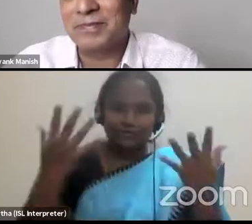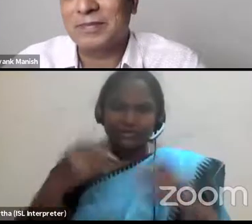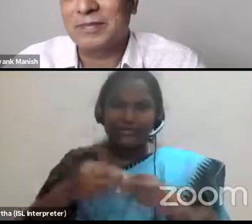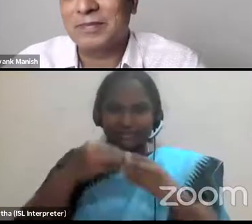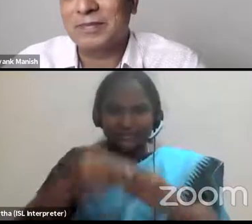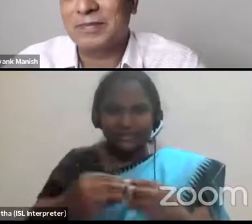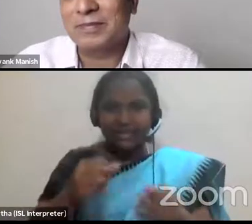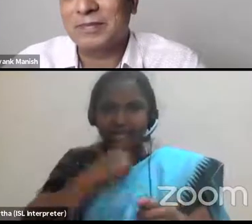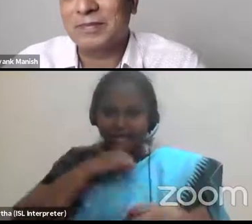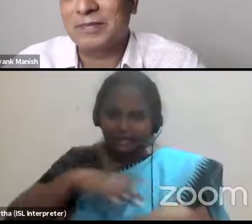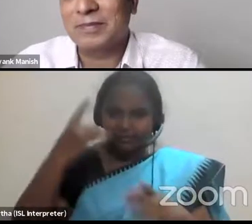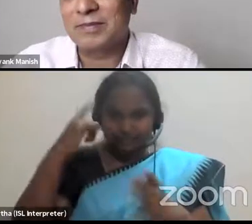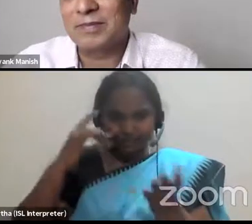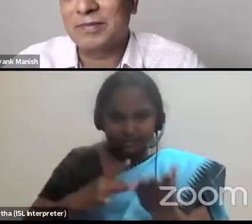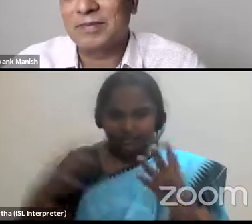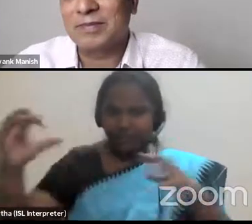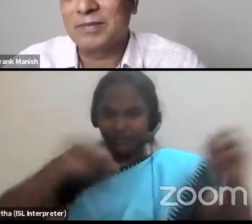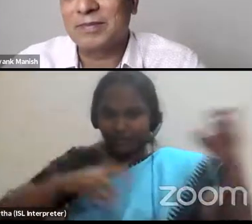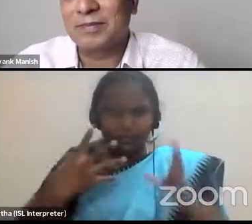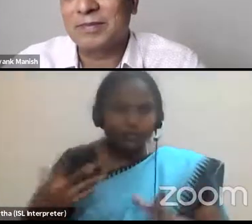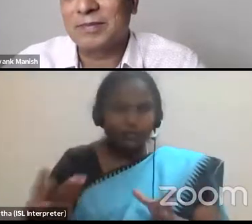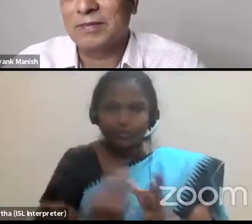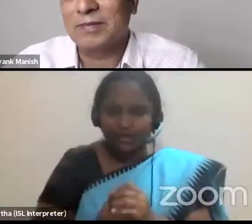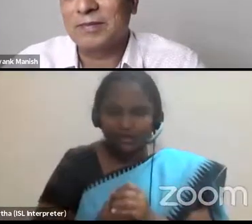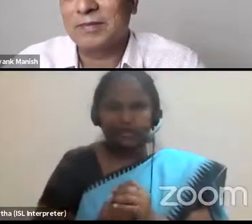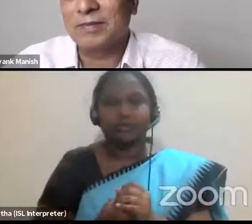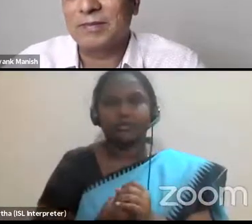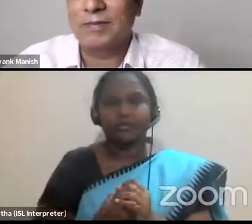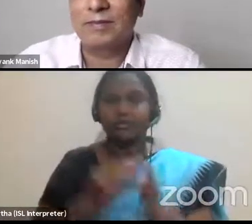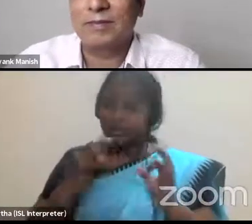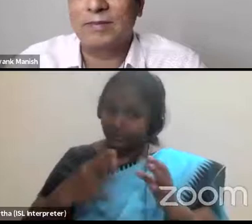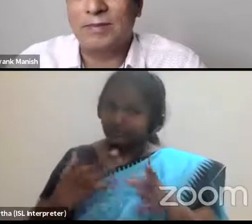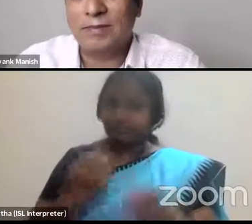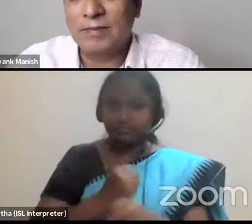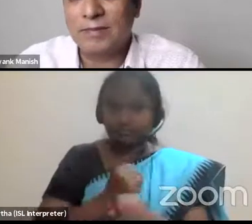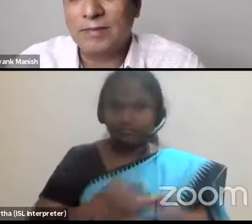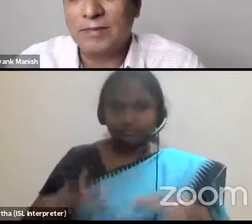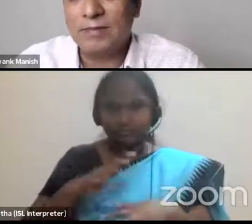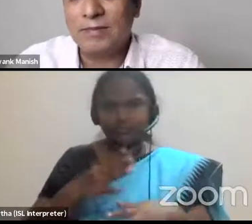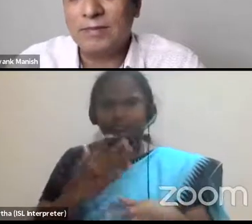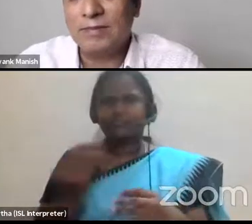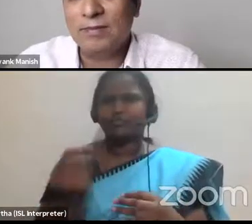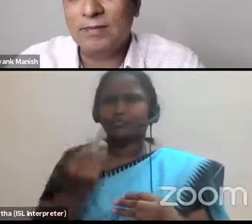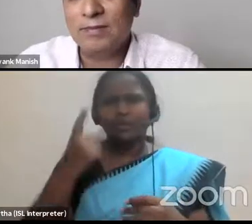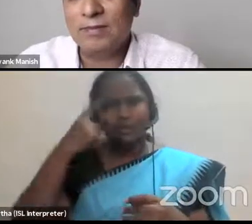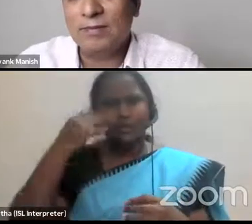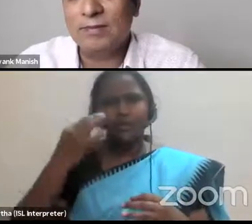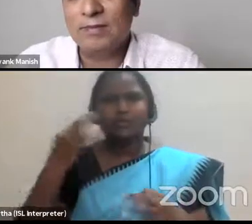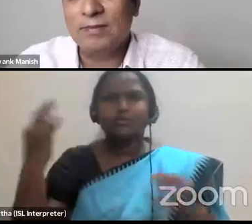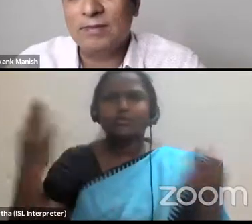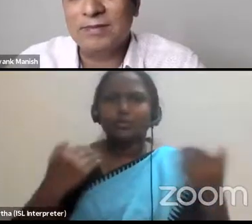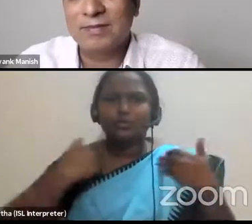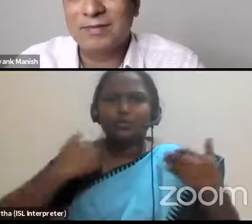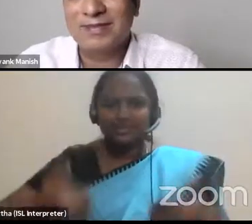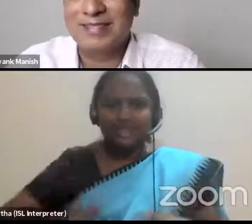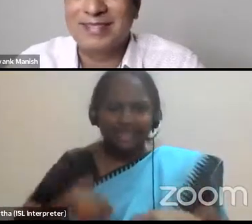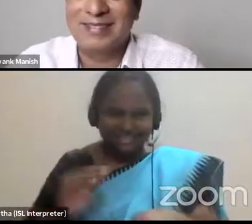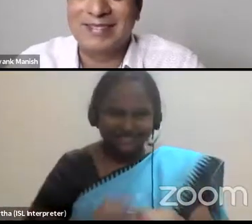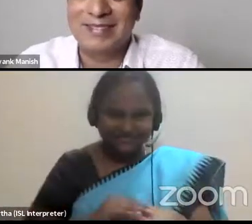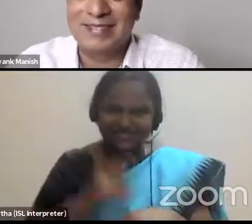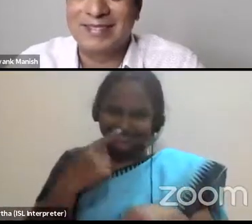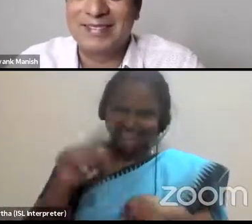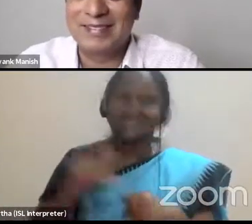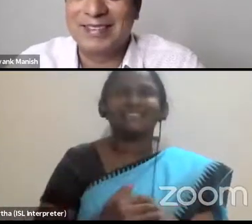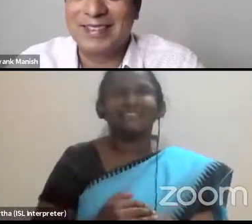edge technologies and bringing them together to really create this, almost superhuman experience, right?